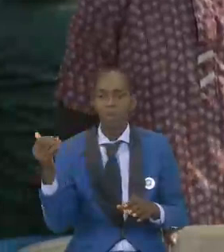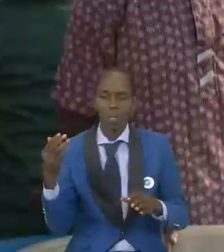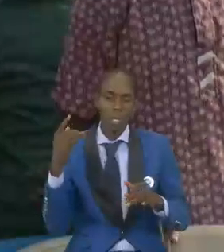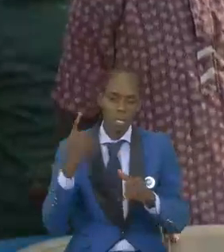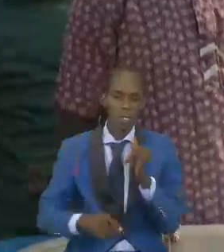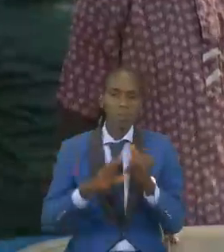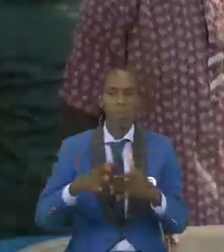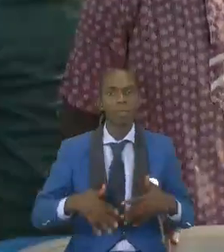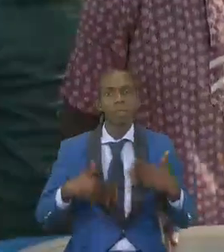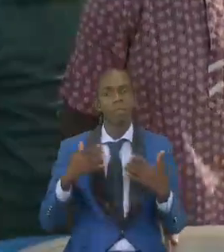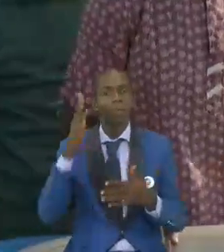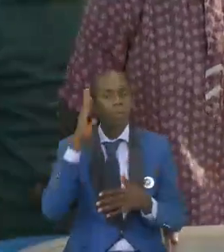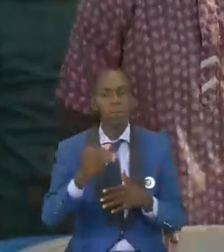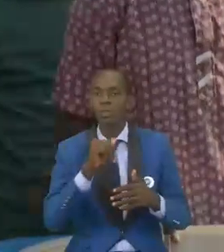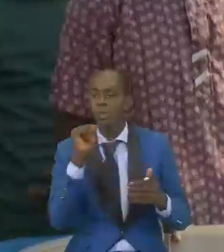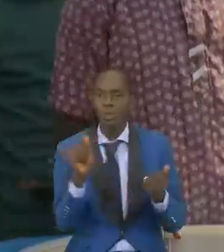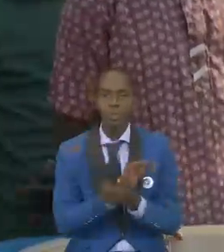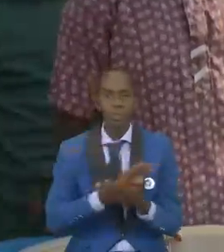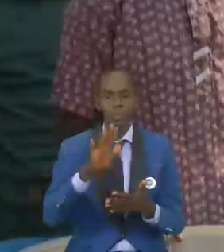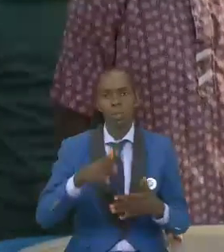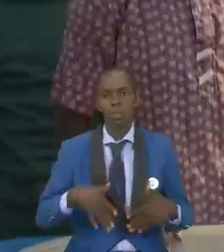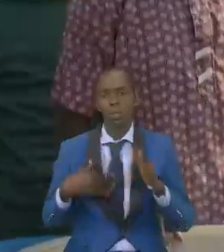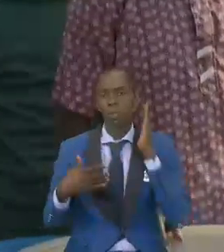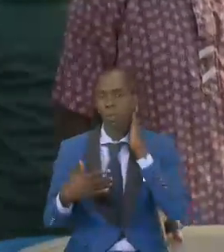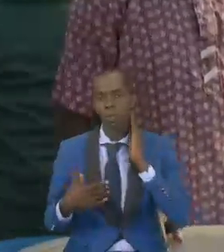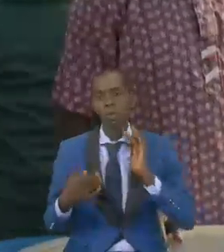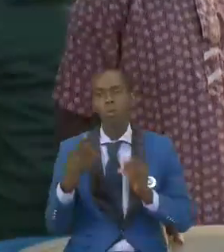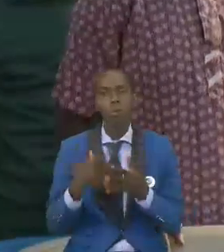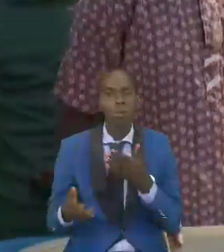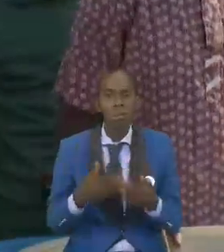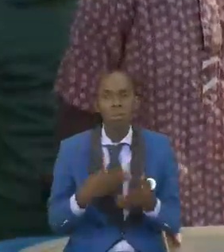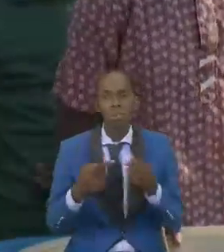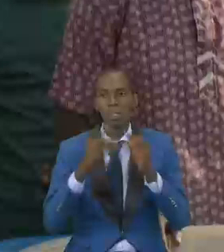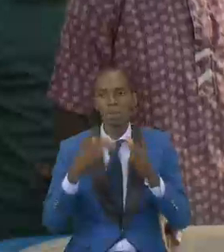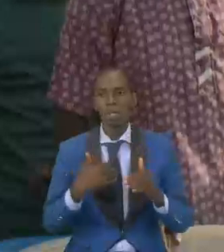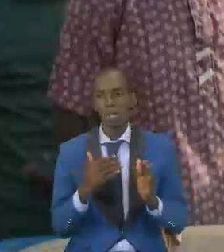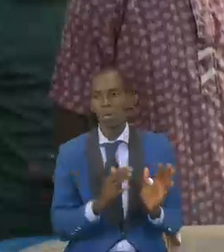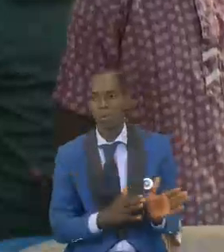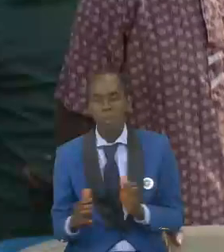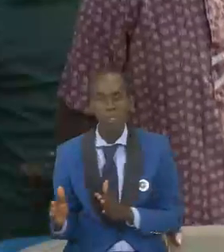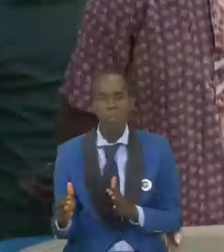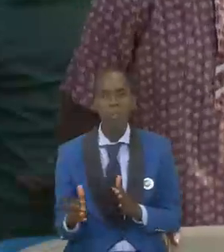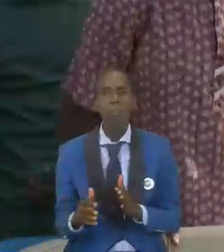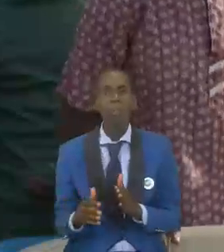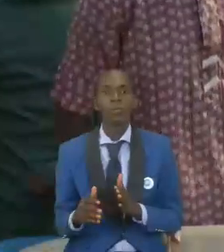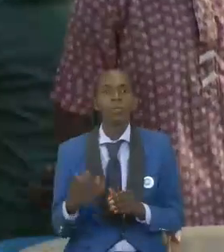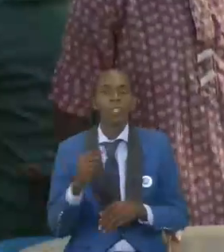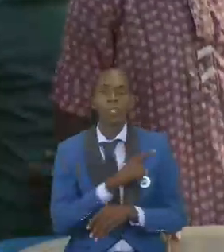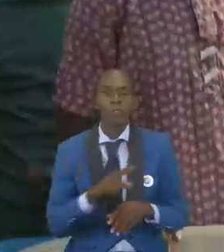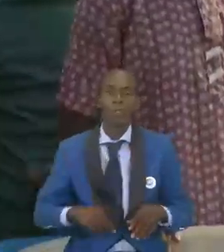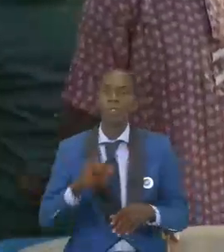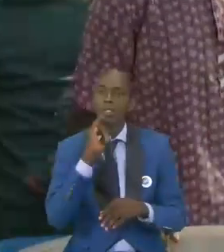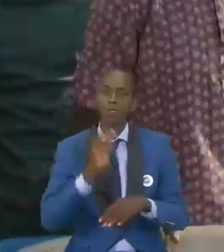will not terminate your life. Whatever they are planning, whatever their plot, the Lord is on your